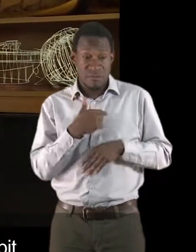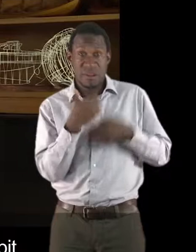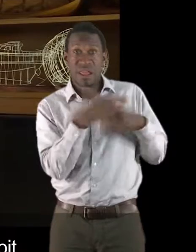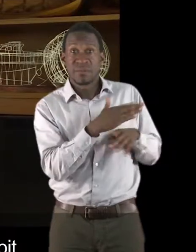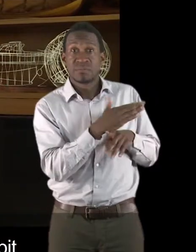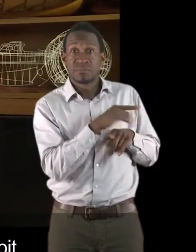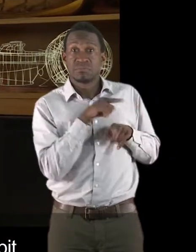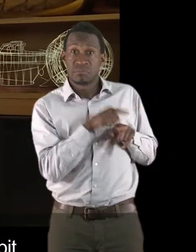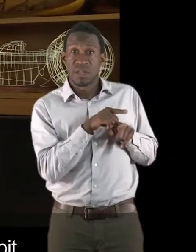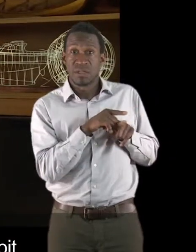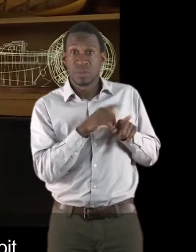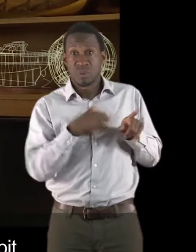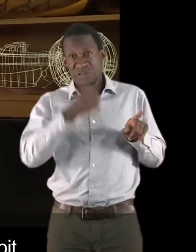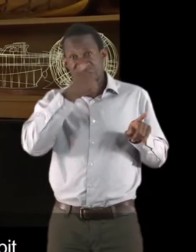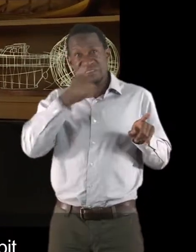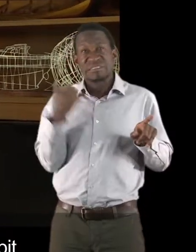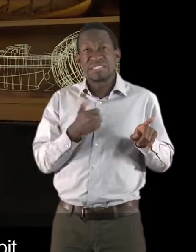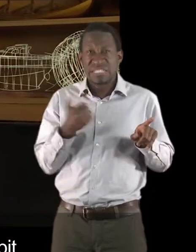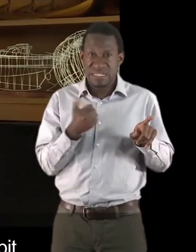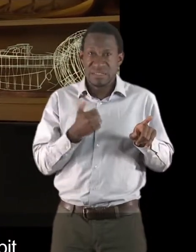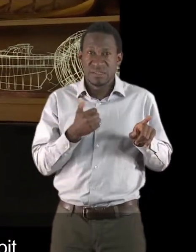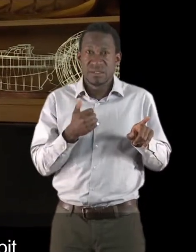I was 16 and a bit,